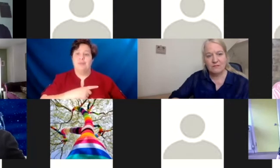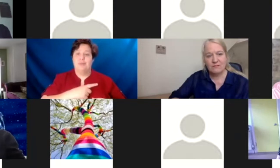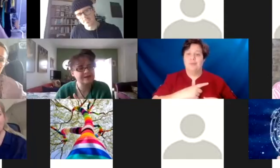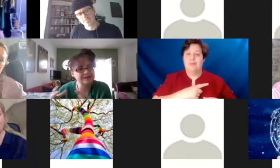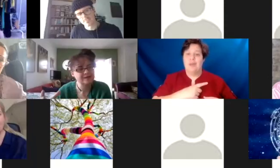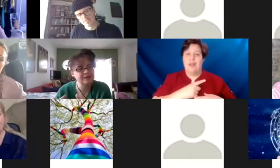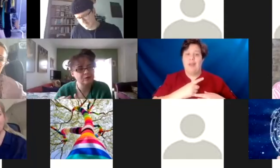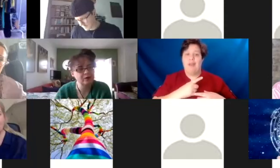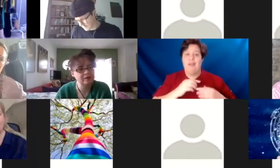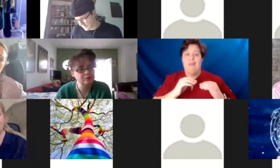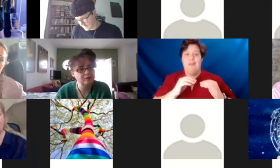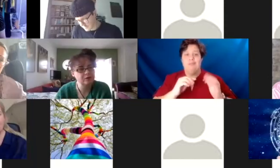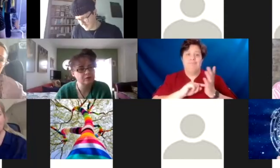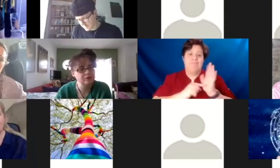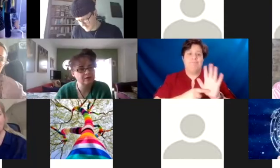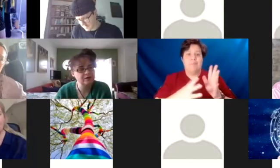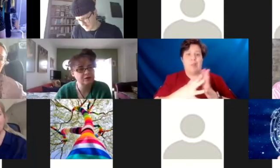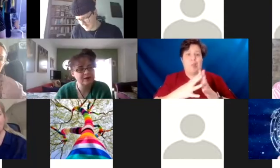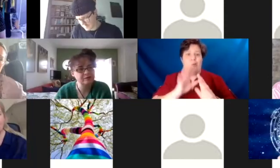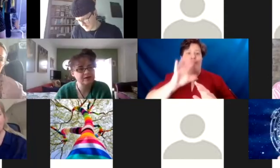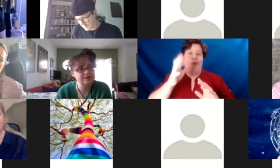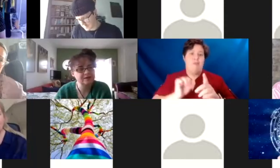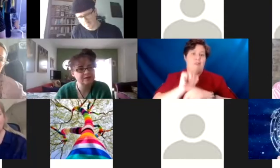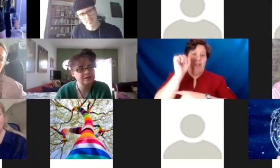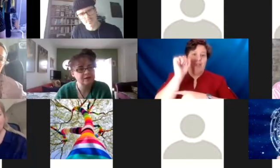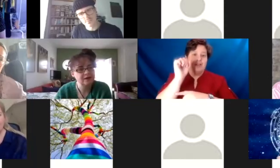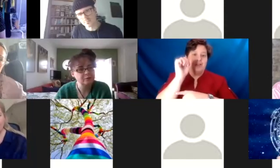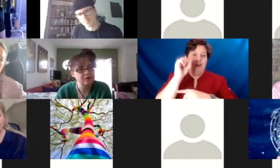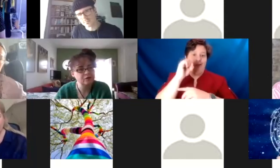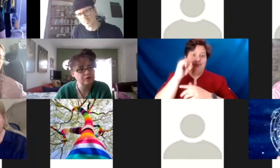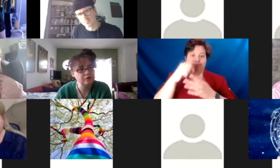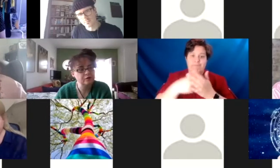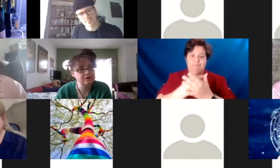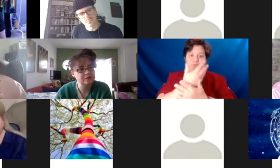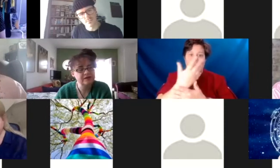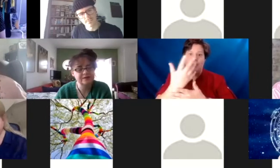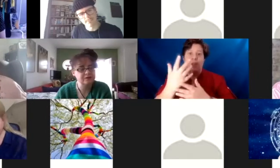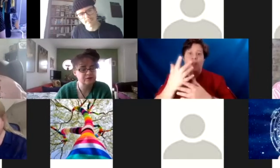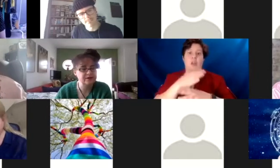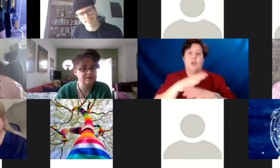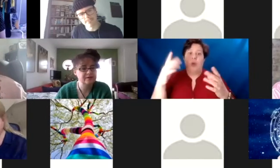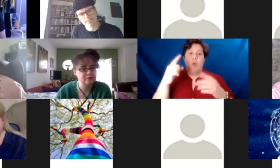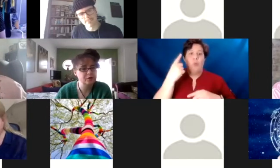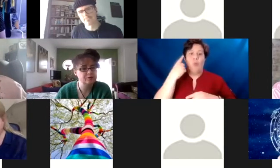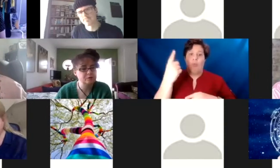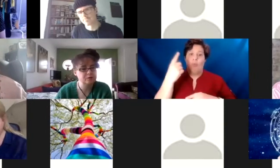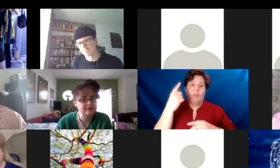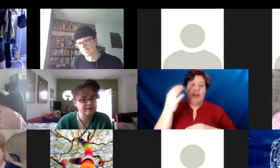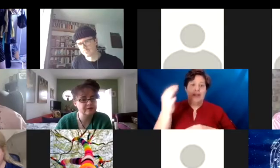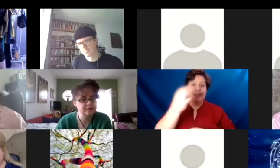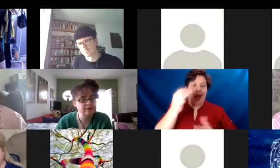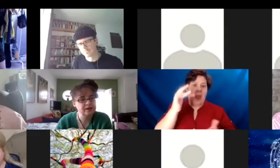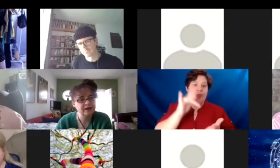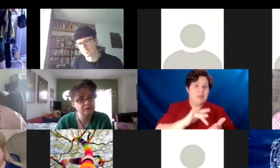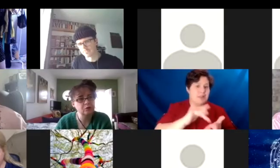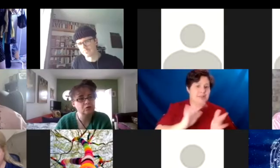is reflected in the way that the Borough of Culture is actually manifesting. There's not a sort of definitive town centre. There are multiple spaces